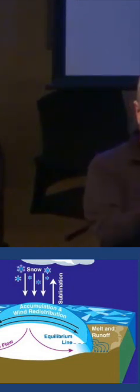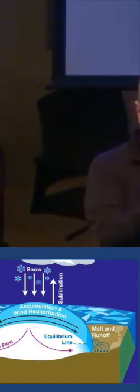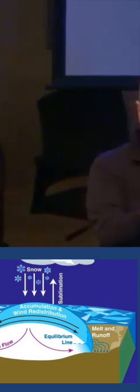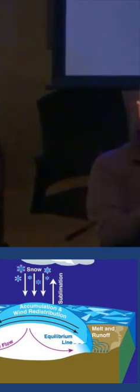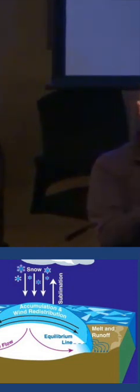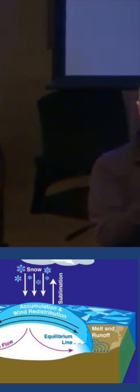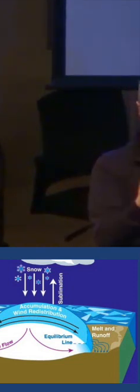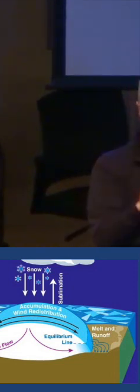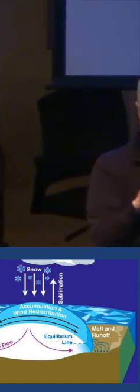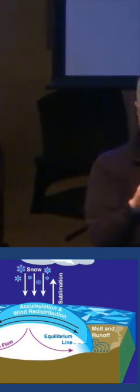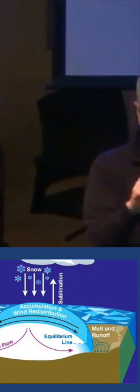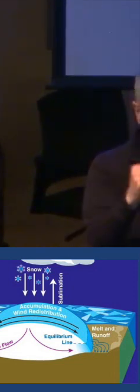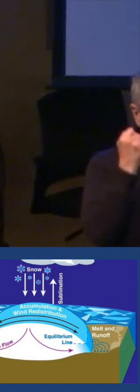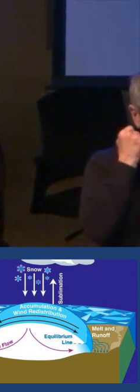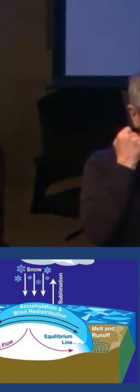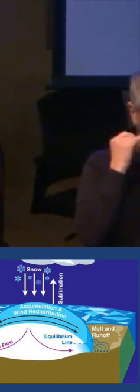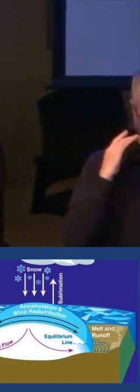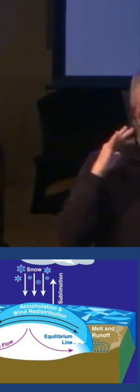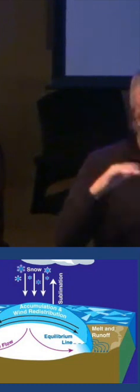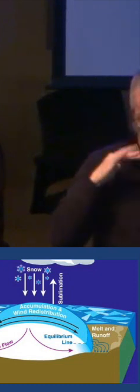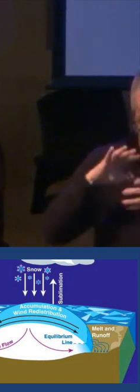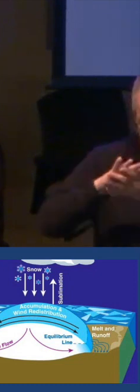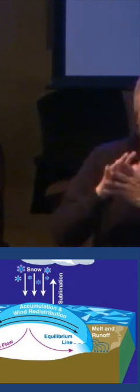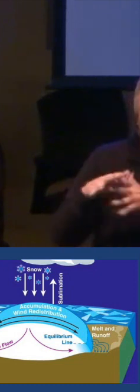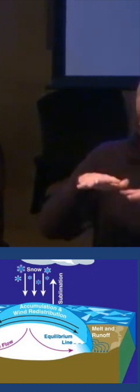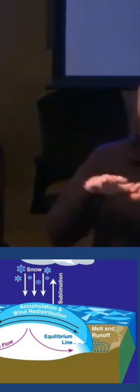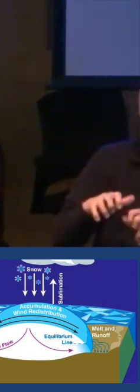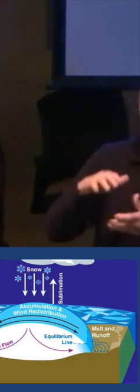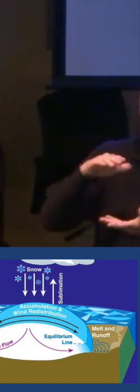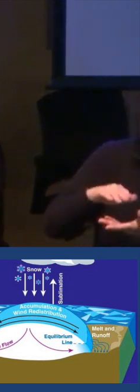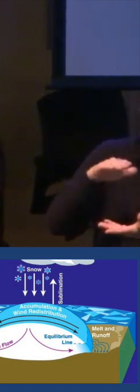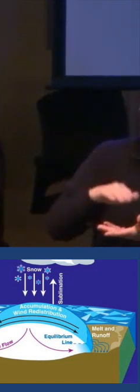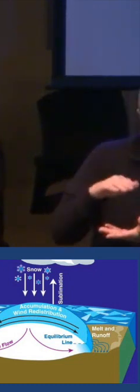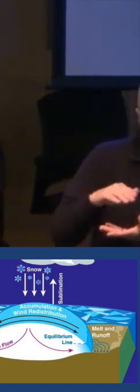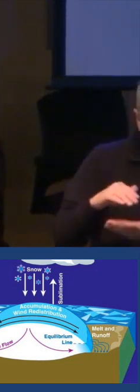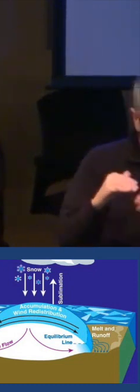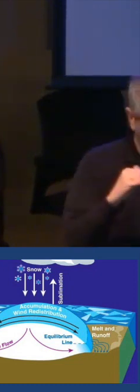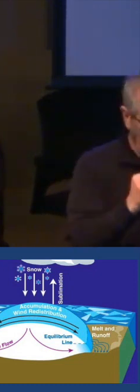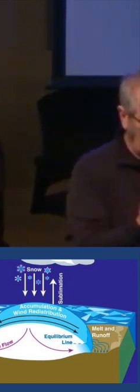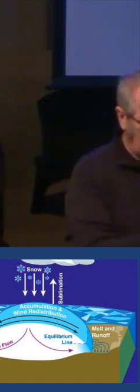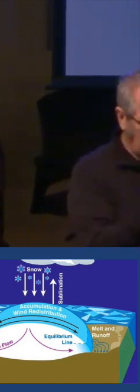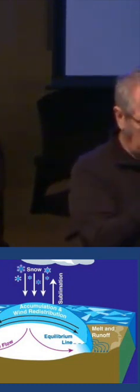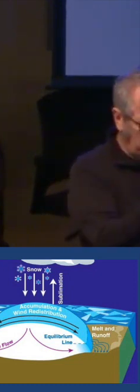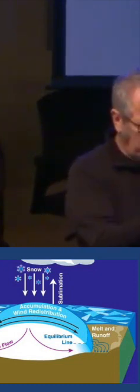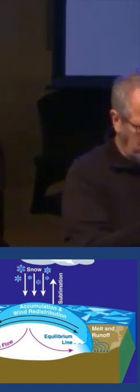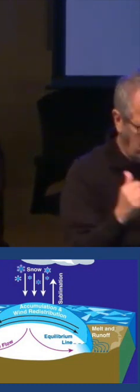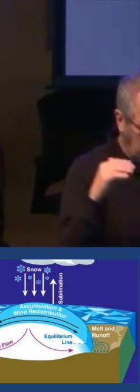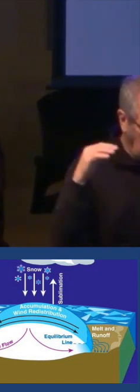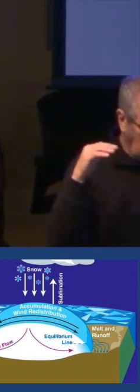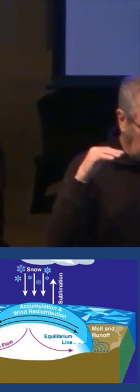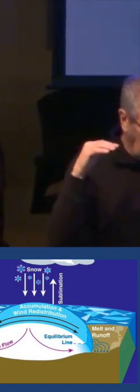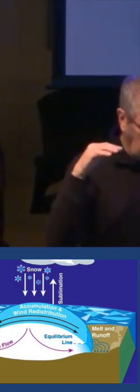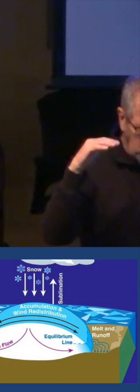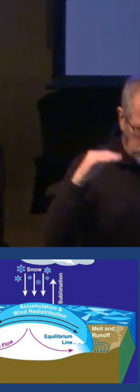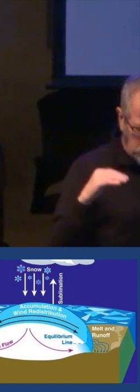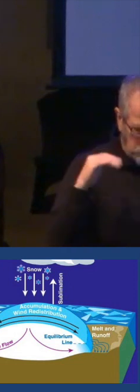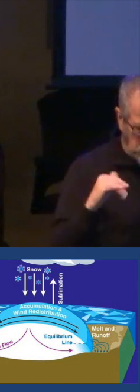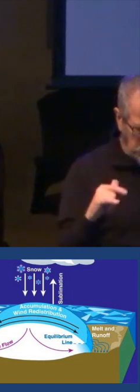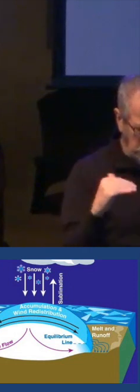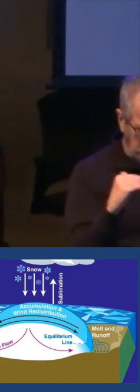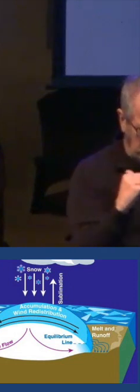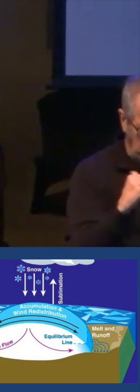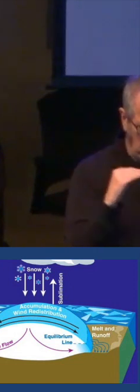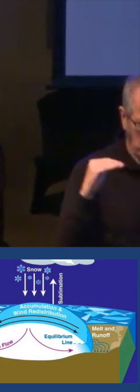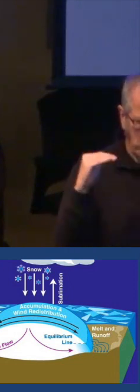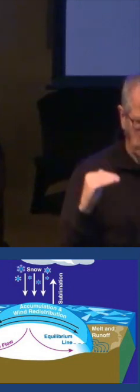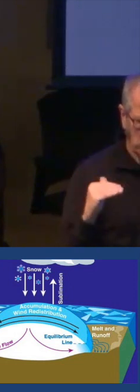the discharge of icebergs at its margin, we say that an ice sheet is in equilibrium. It is preserving its